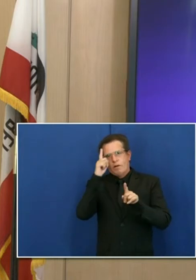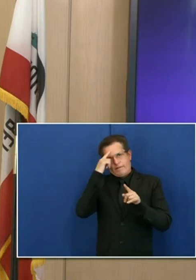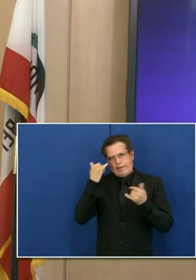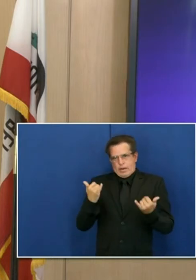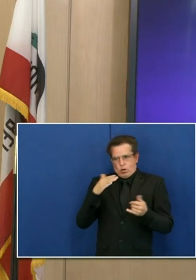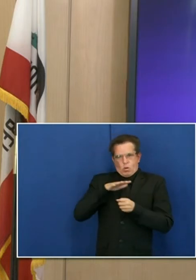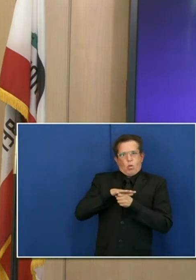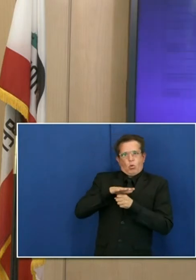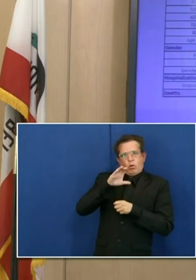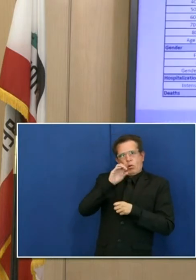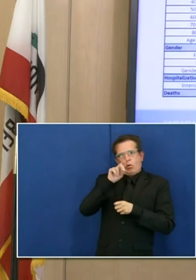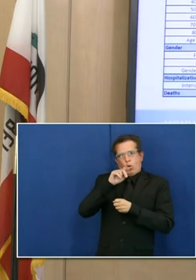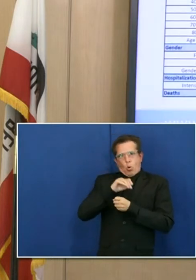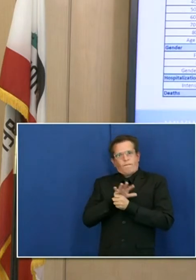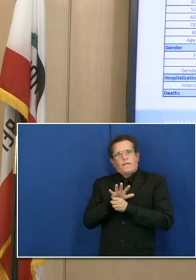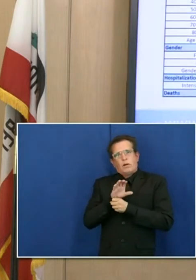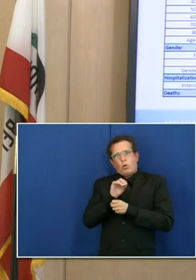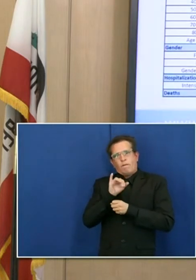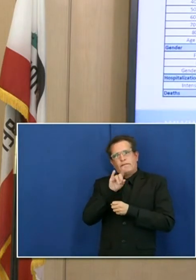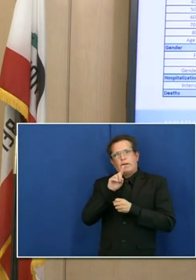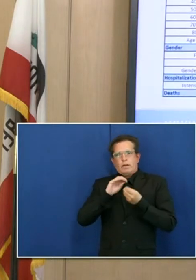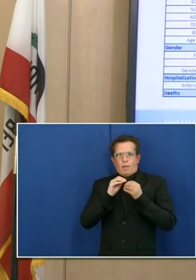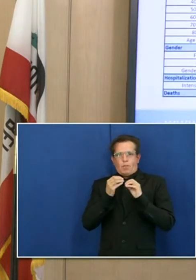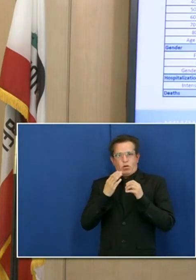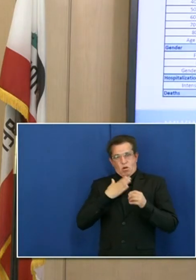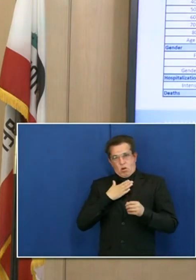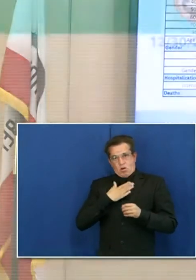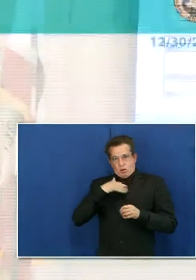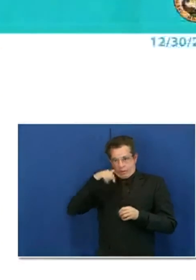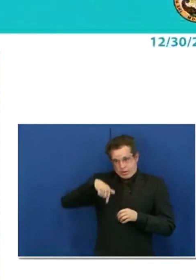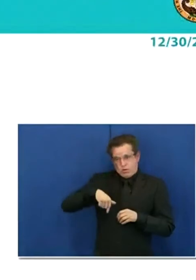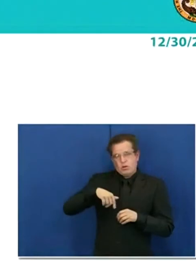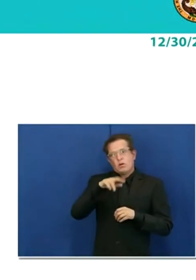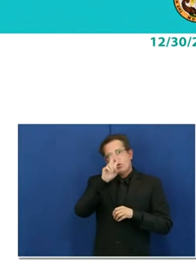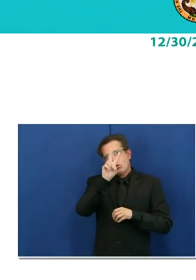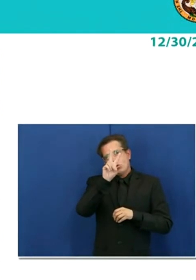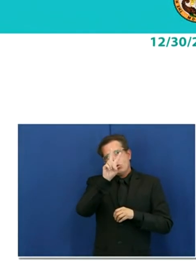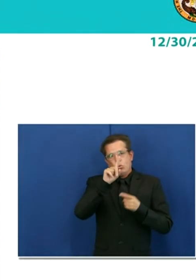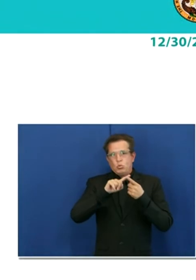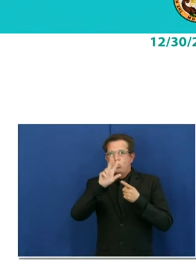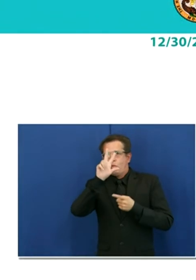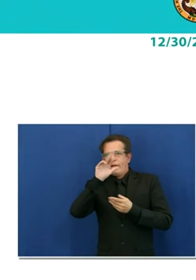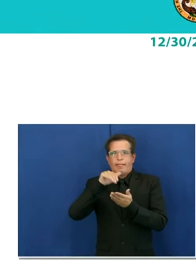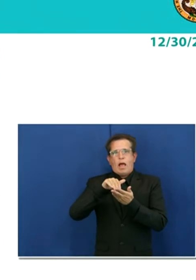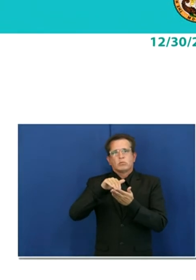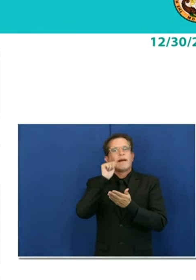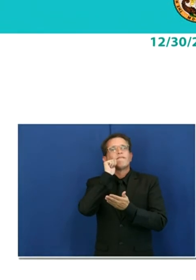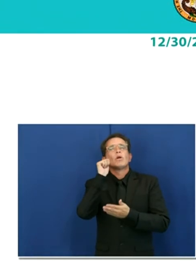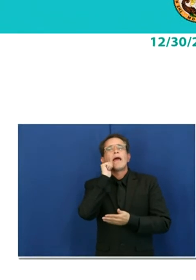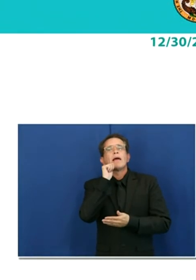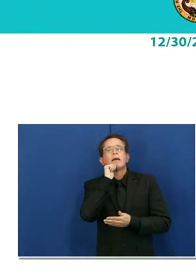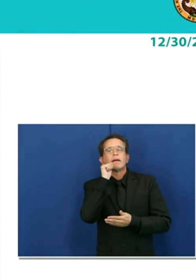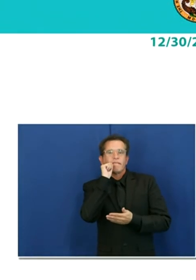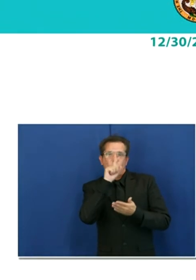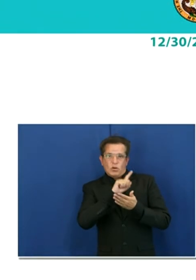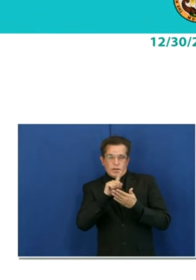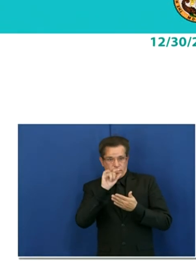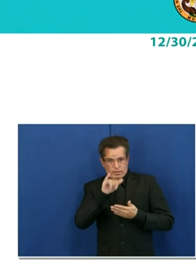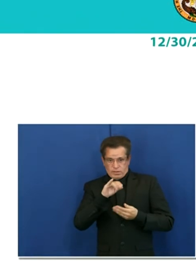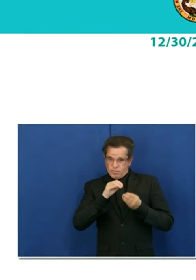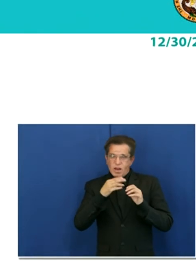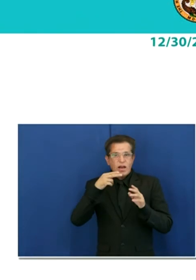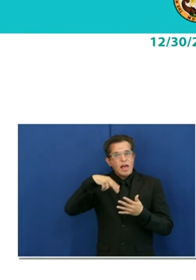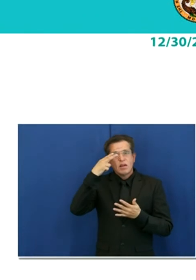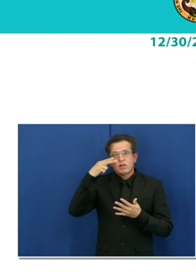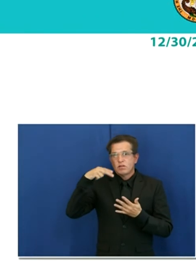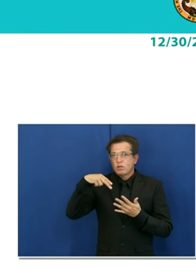numbers. Cases have continued to linger between 2,000 and 3,000 over the last couple of weeks each day. These numbers are significantly